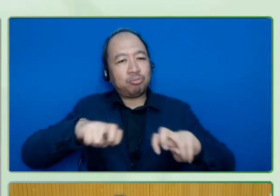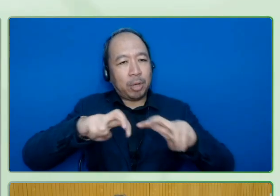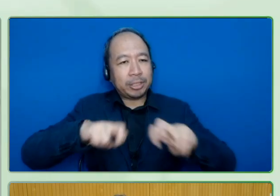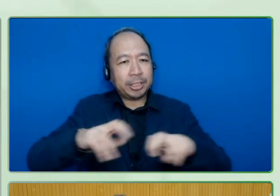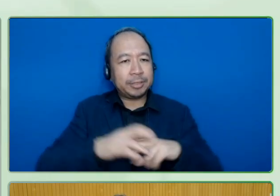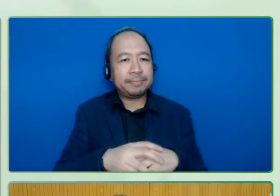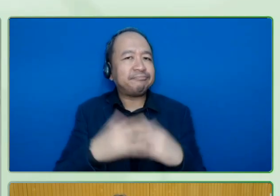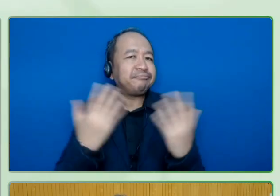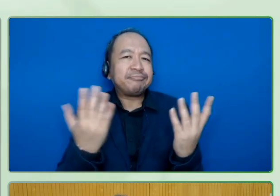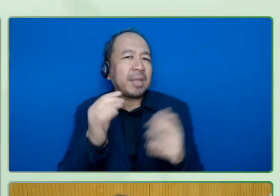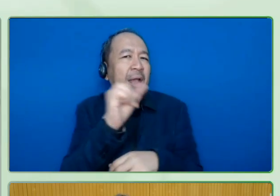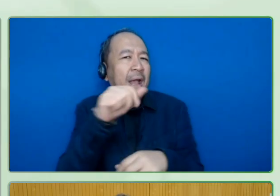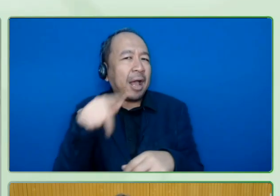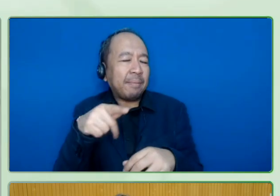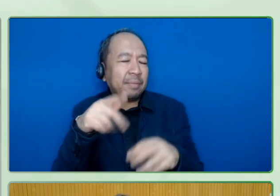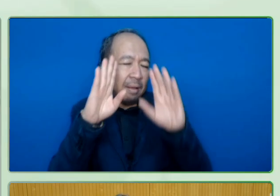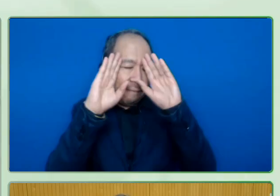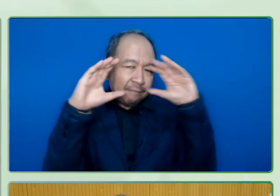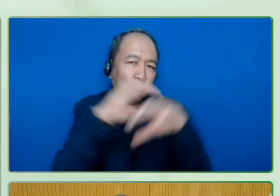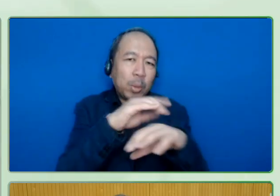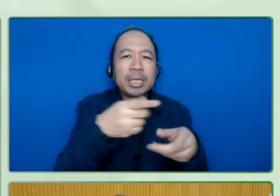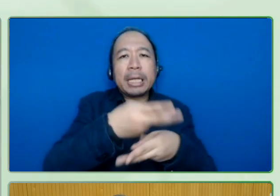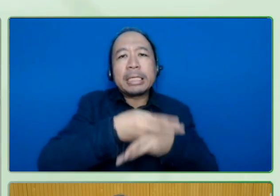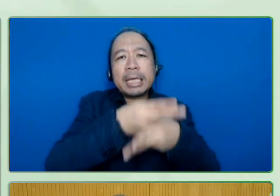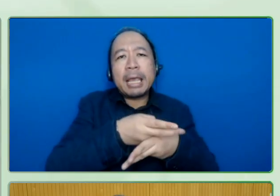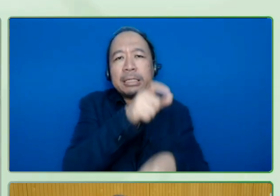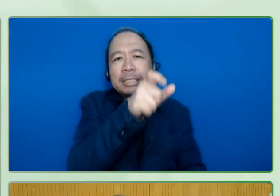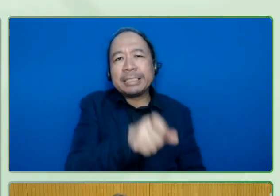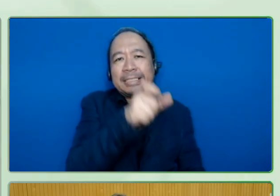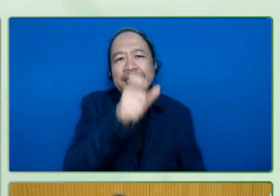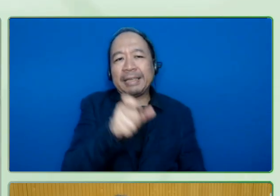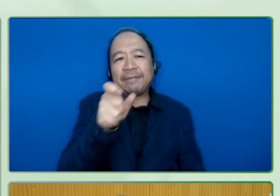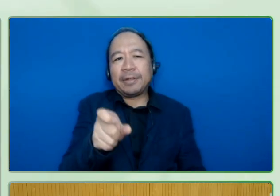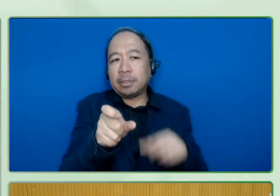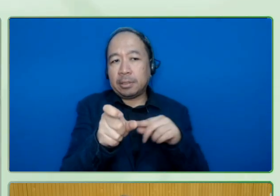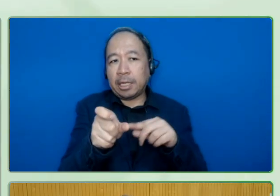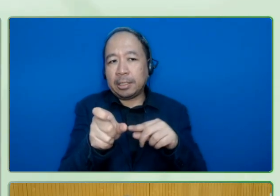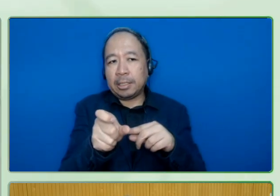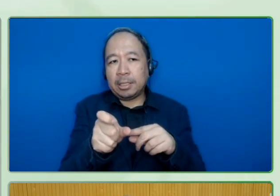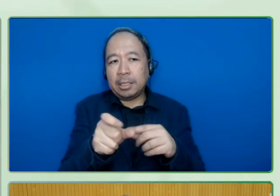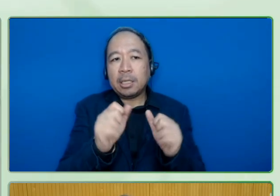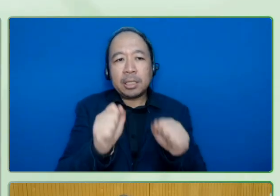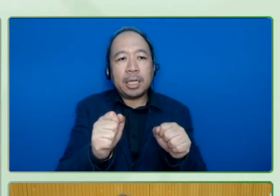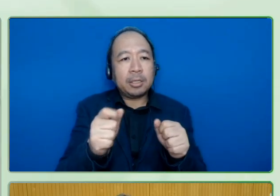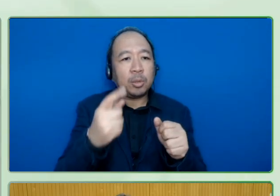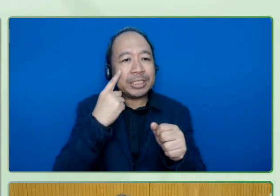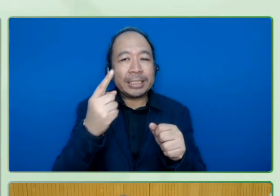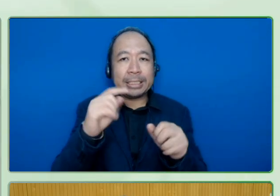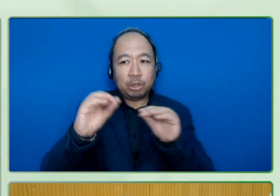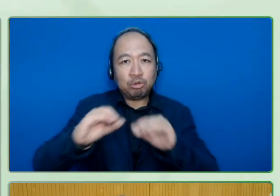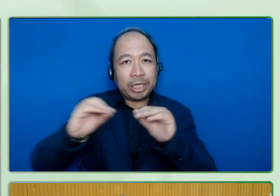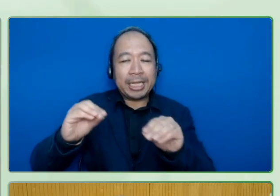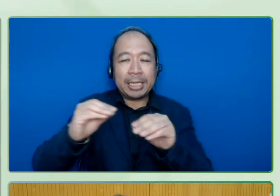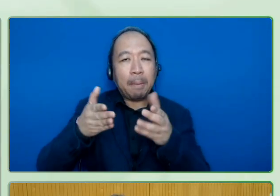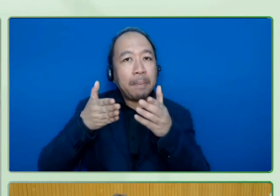caregiver-mediated intervention? First of all, caregiver skills training methods, for those of you who are not familiar with the topic, are